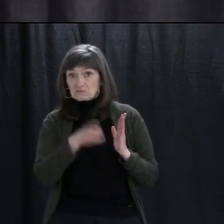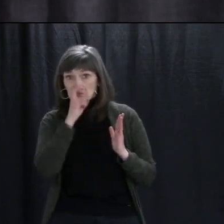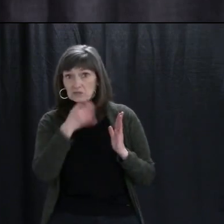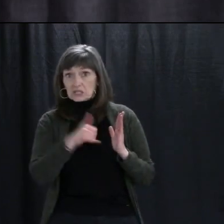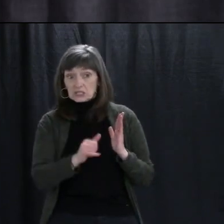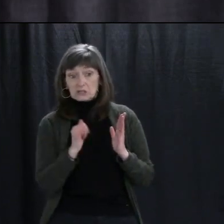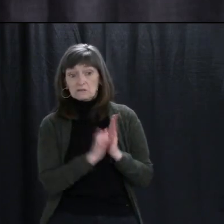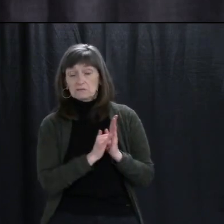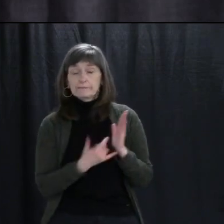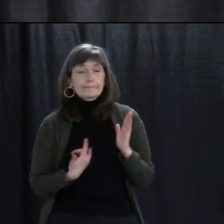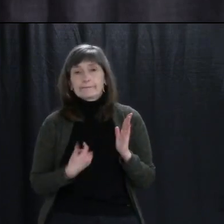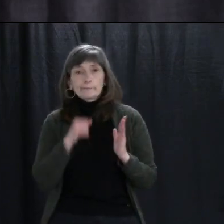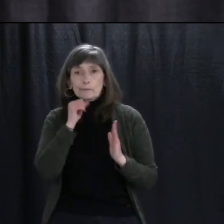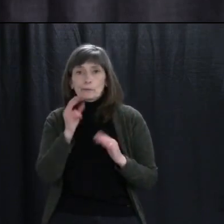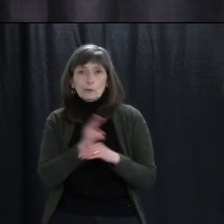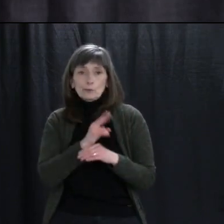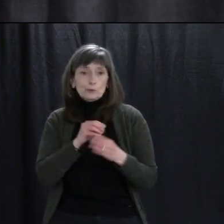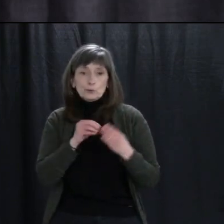of